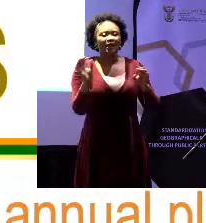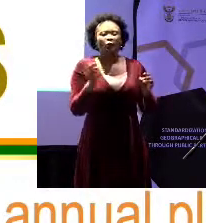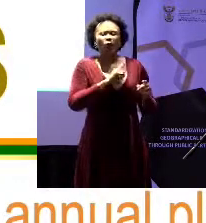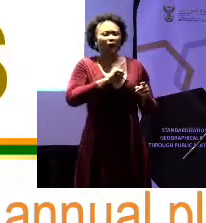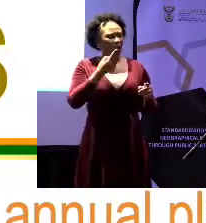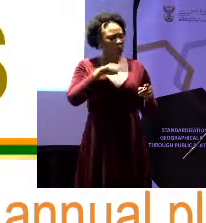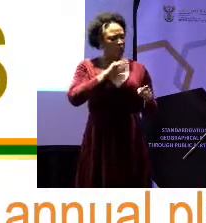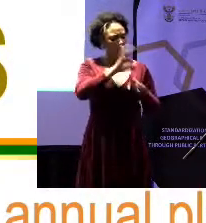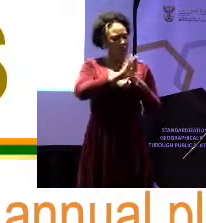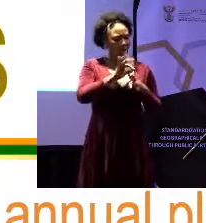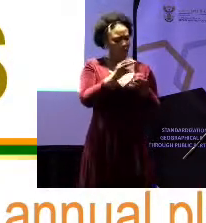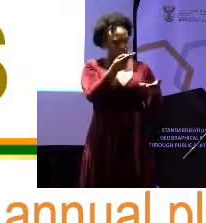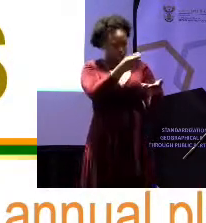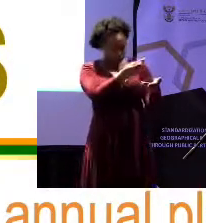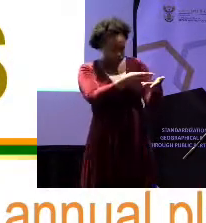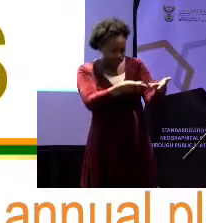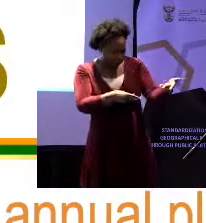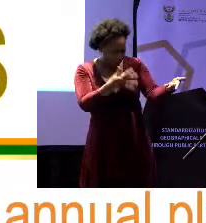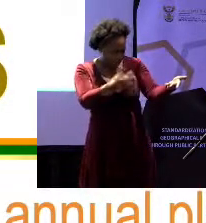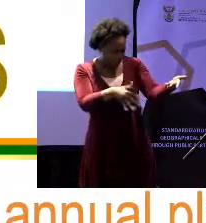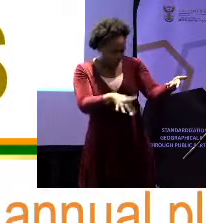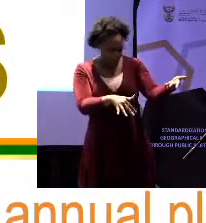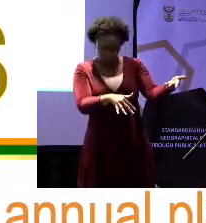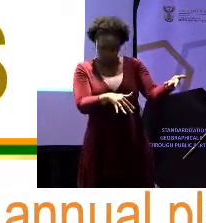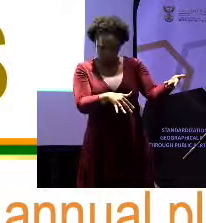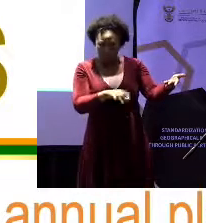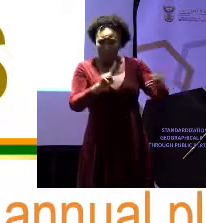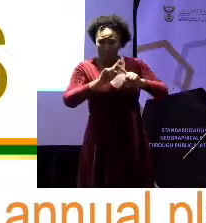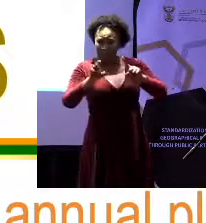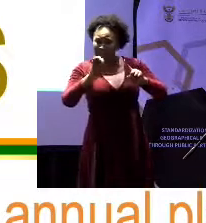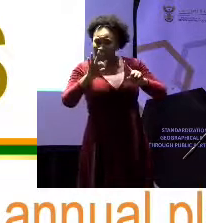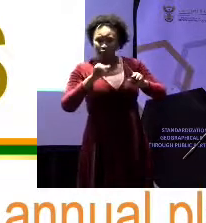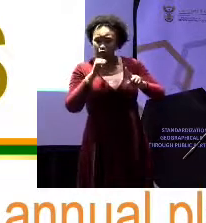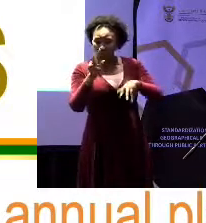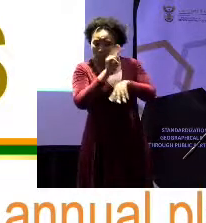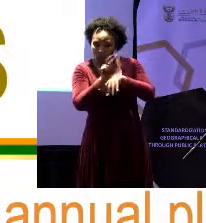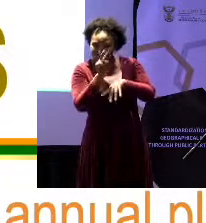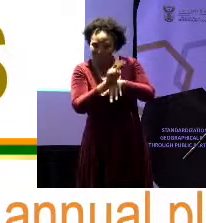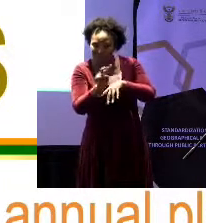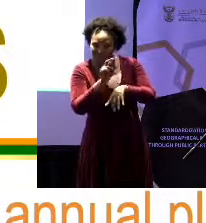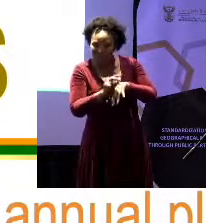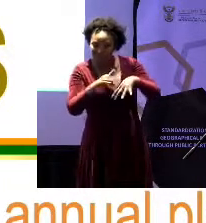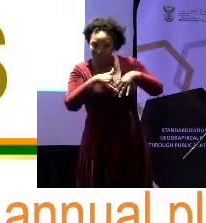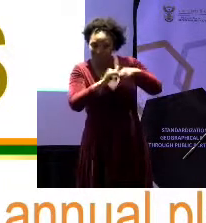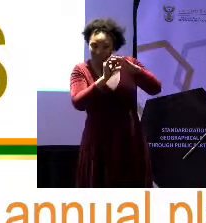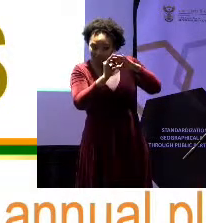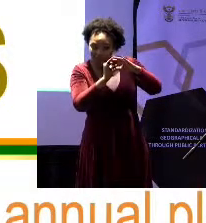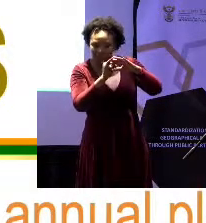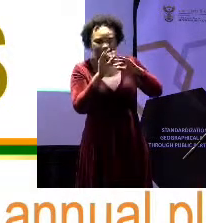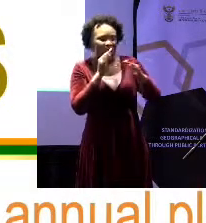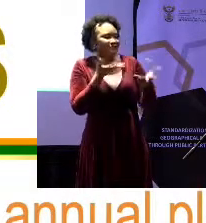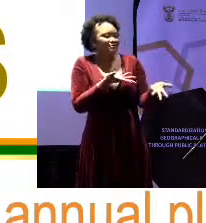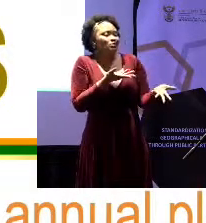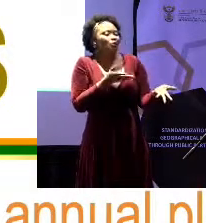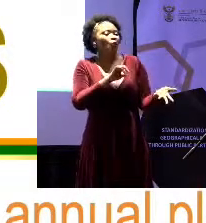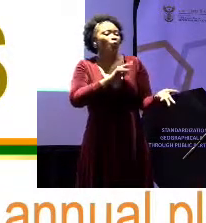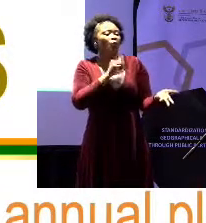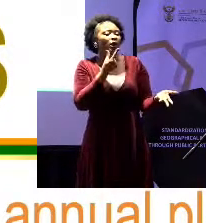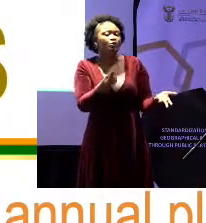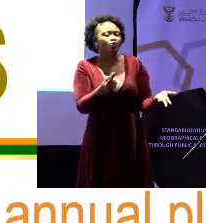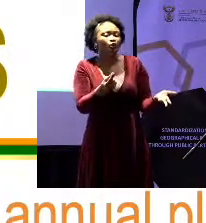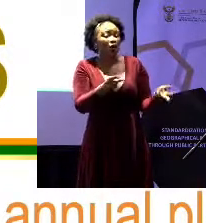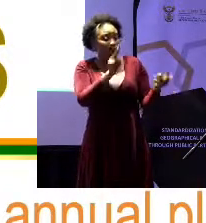drafting plans if you are not going to monitor the implementation of those plans, and to monitor